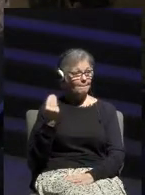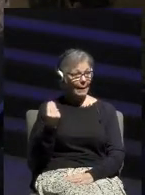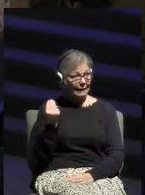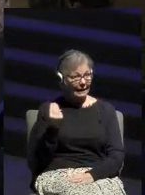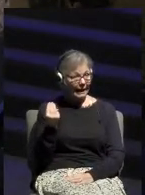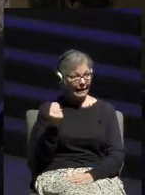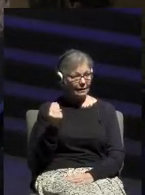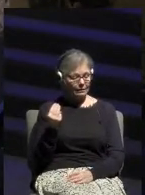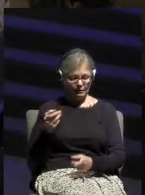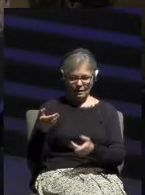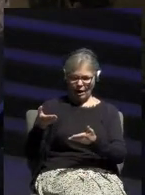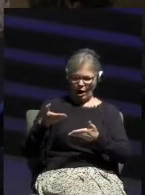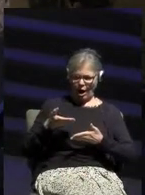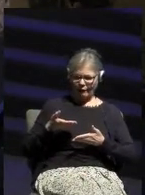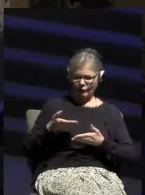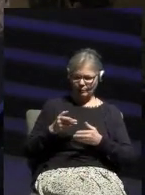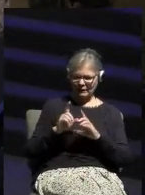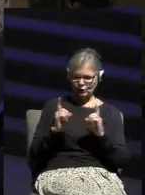donuts.